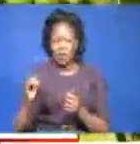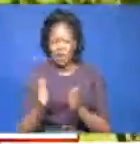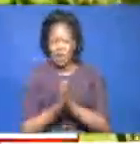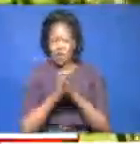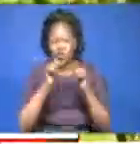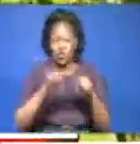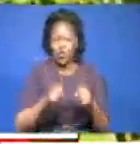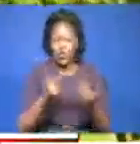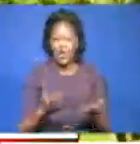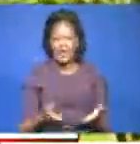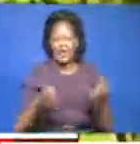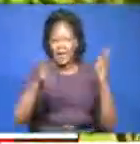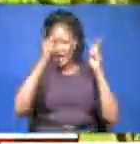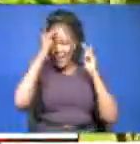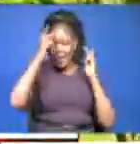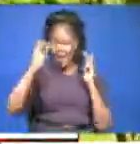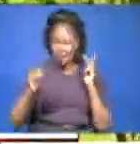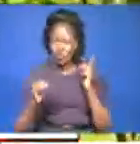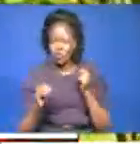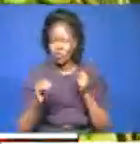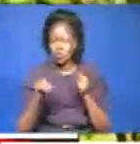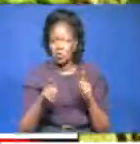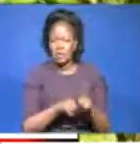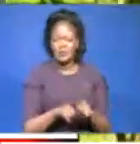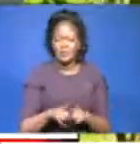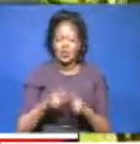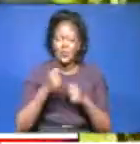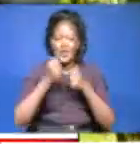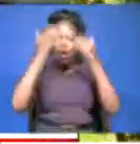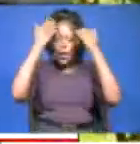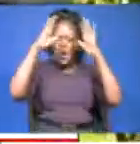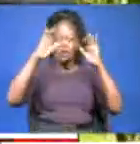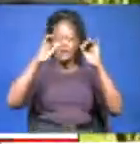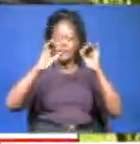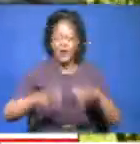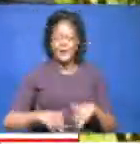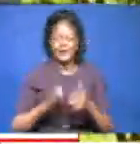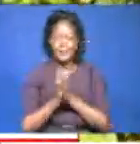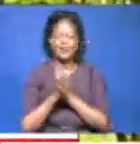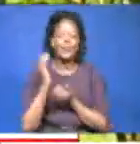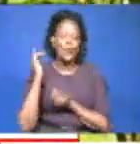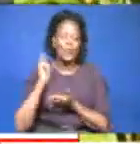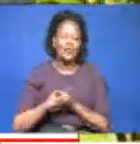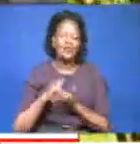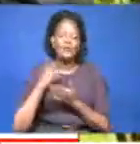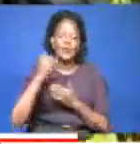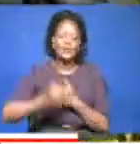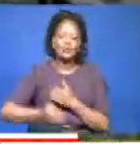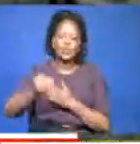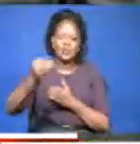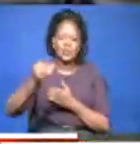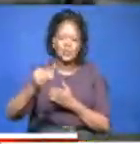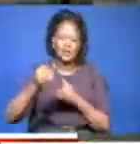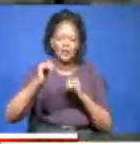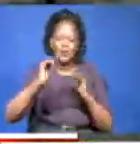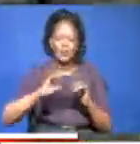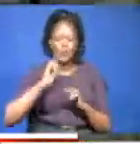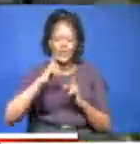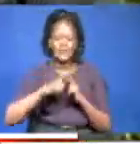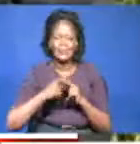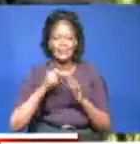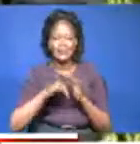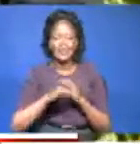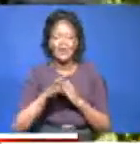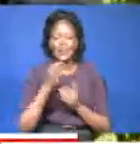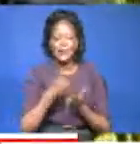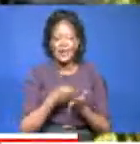in Kakamega county pia kwa sensitize wakulima, na tuko hopeful from next week wakulima wataanza kuaccess hizi pesa